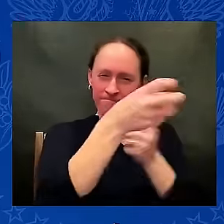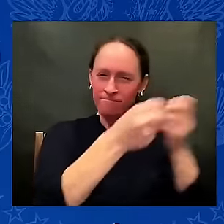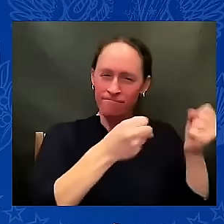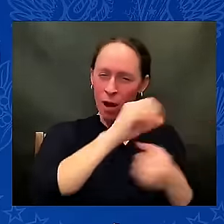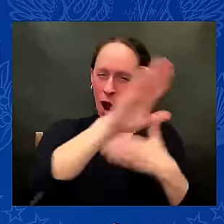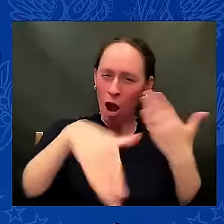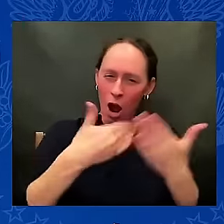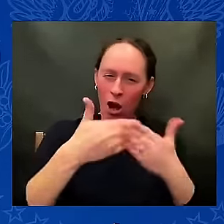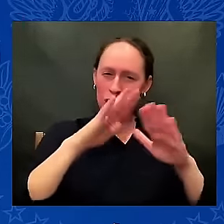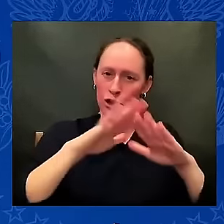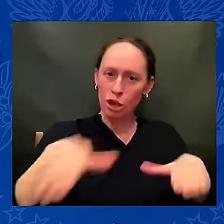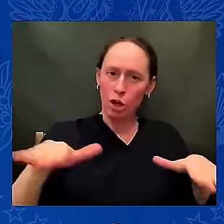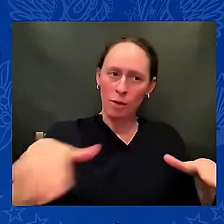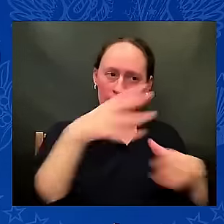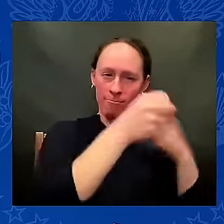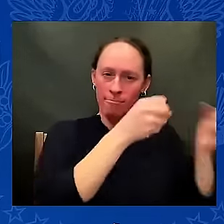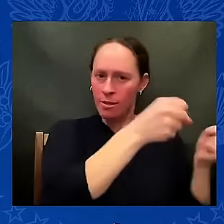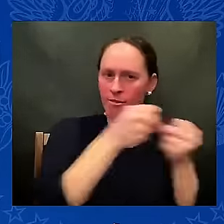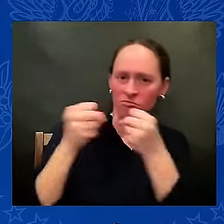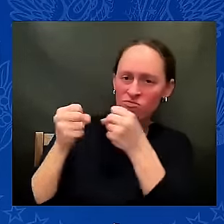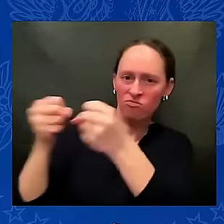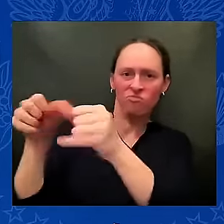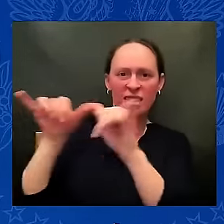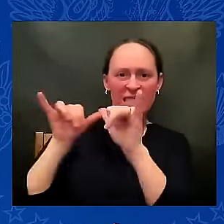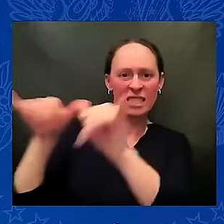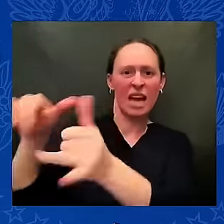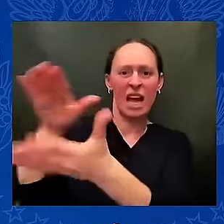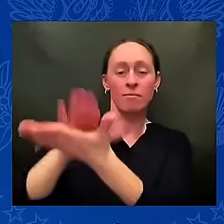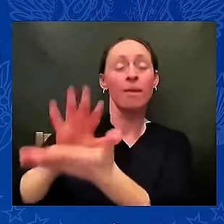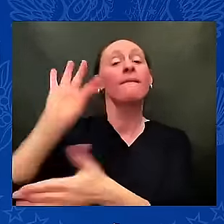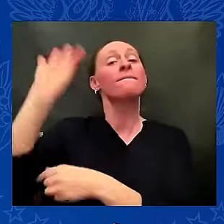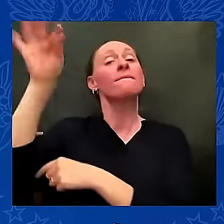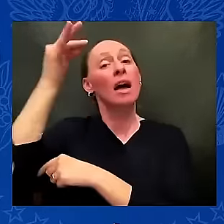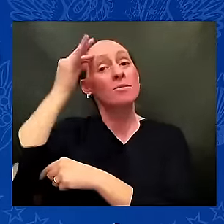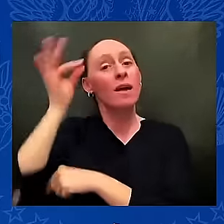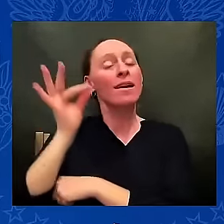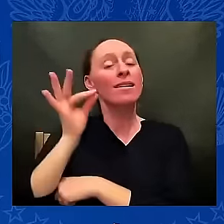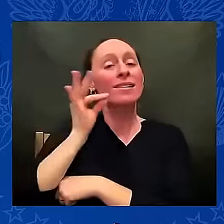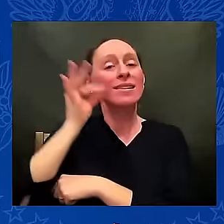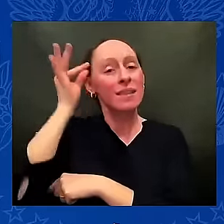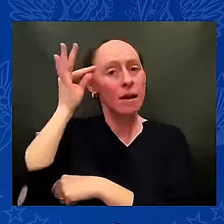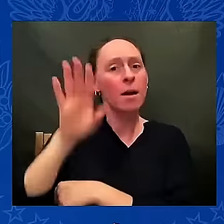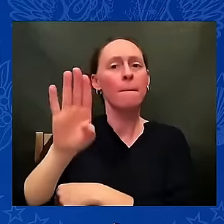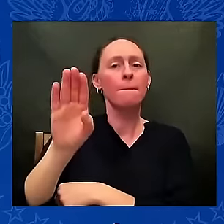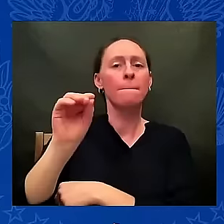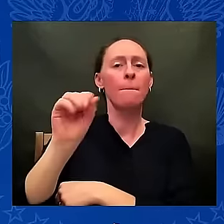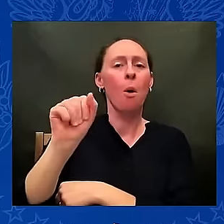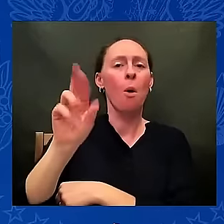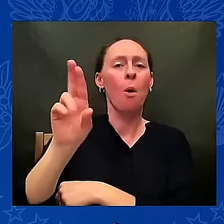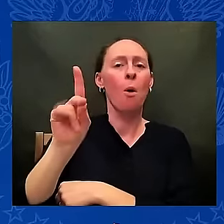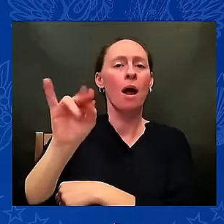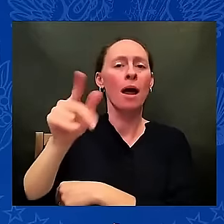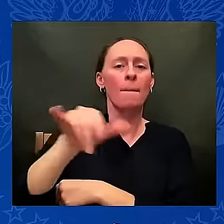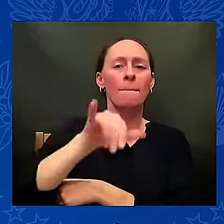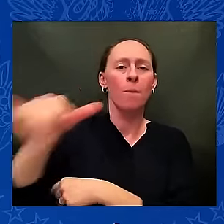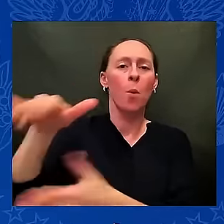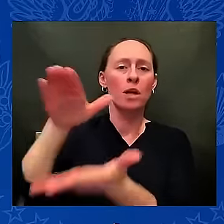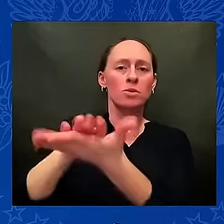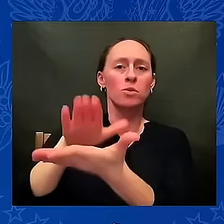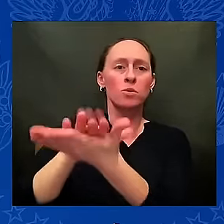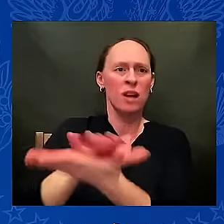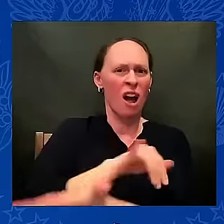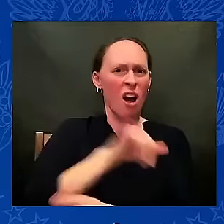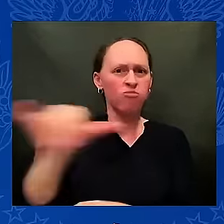School era. Over 150-year span, 150 years, from the early 1800s to